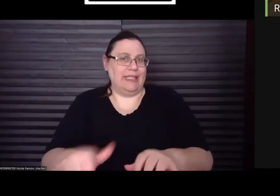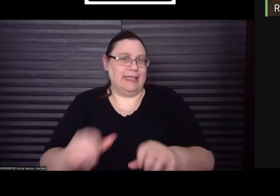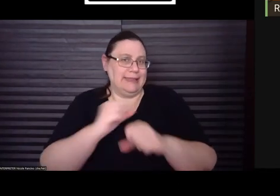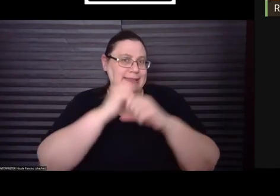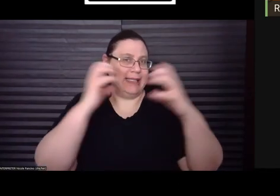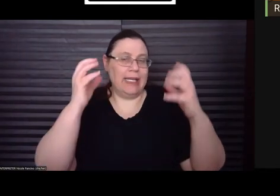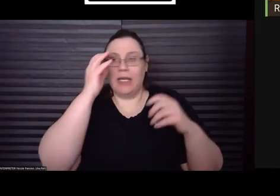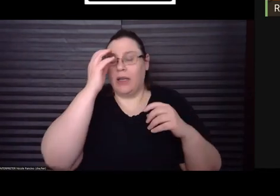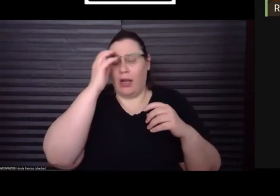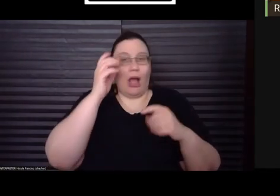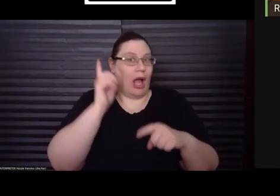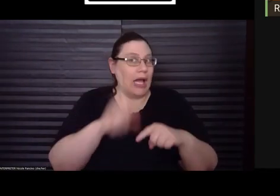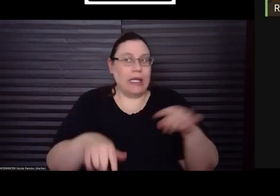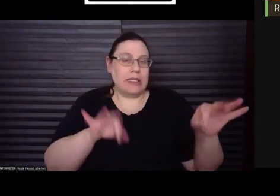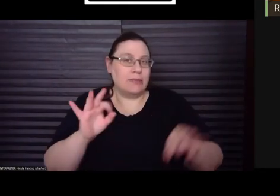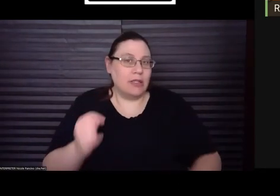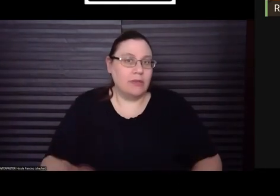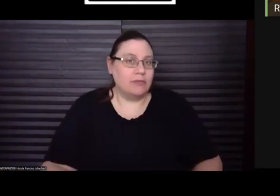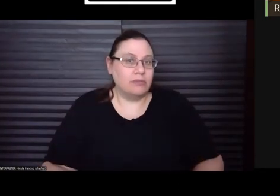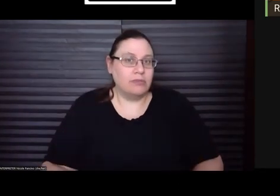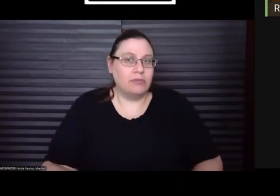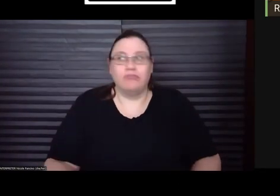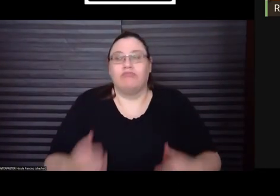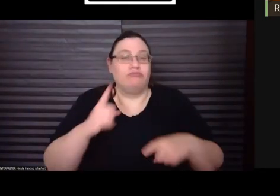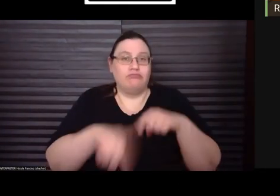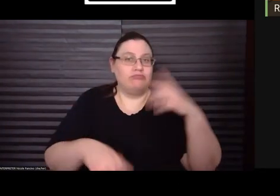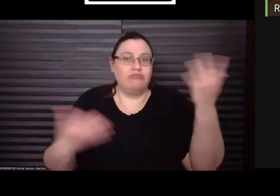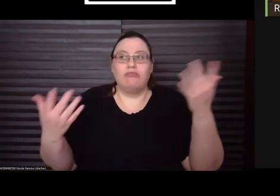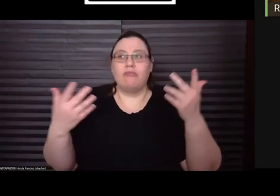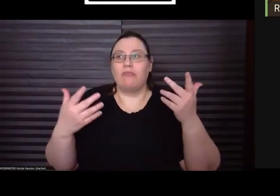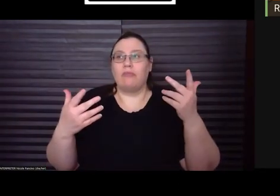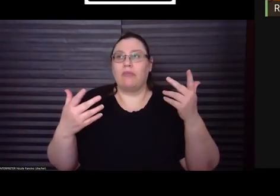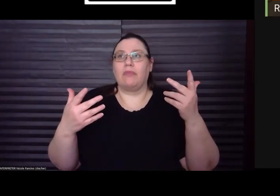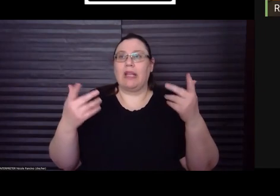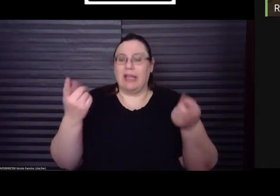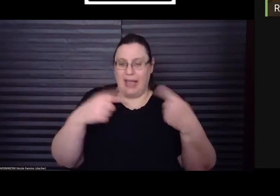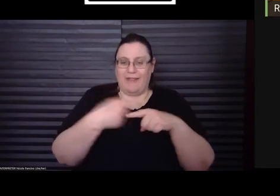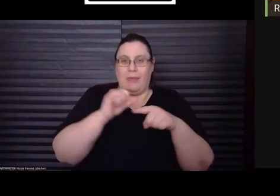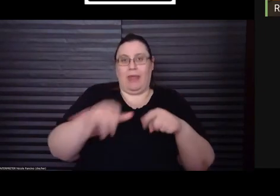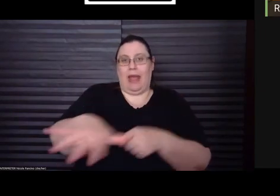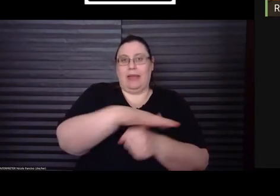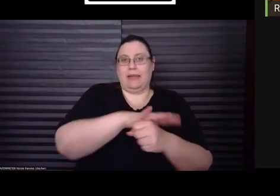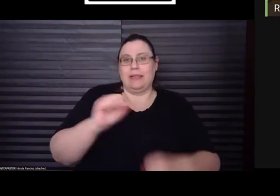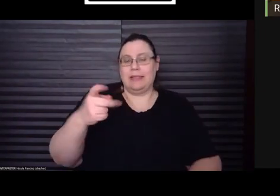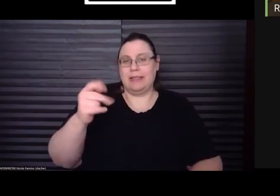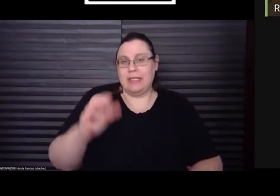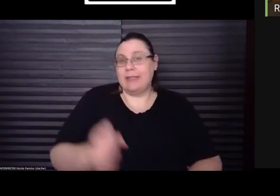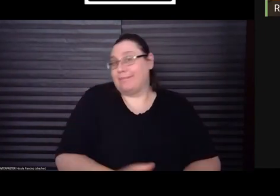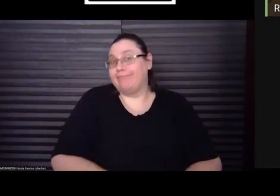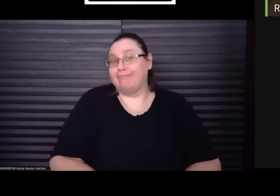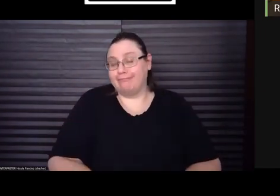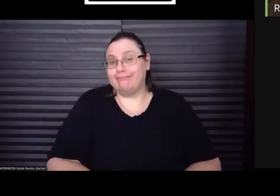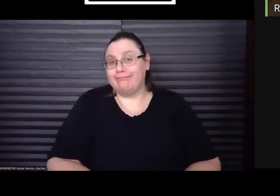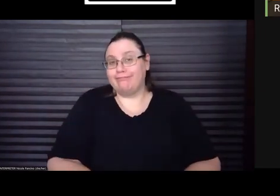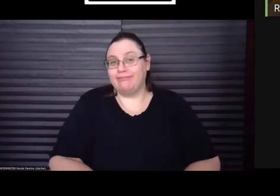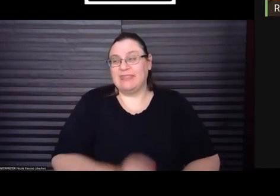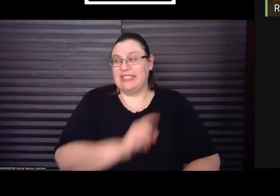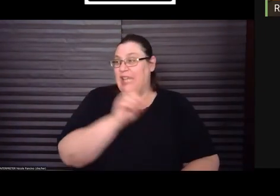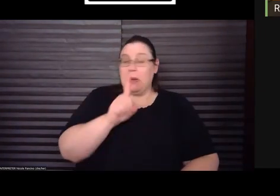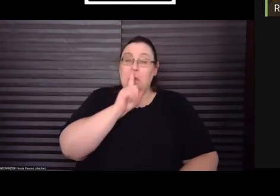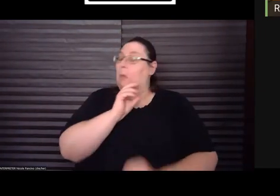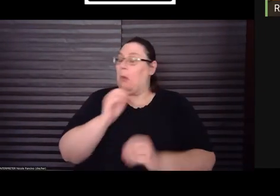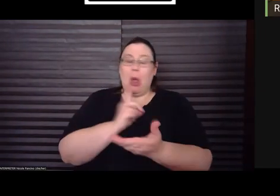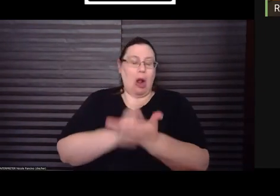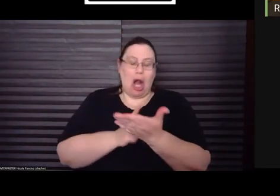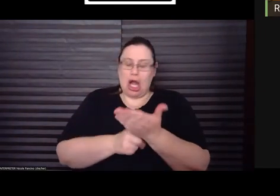computer. And, you know, because I can't explain it otherwise. It just, you know, it came from the space. So, yeah. I